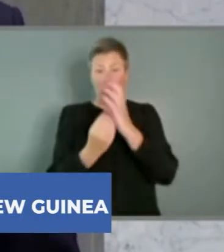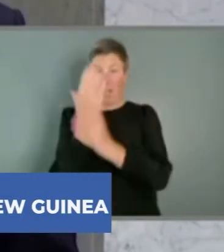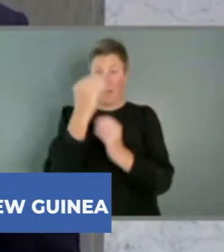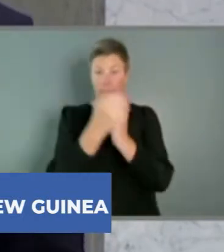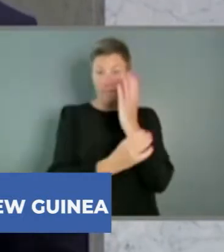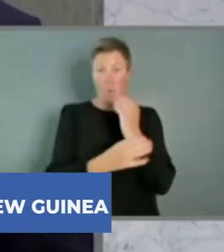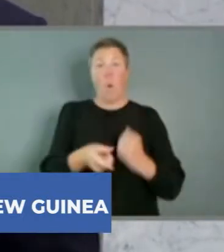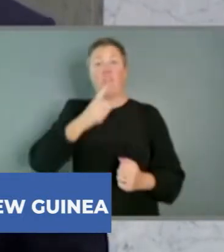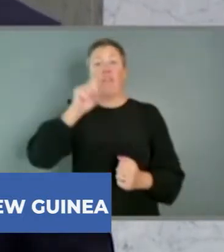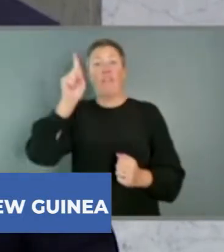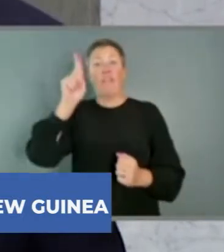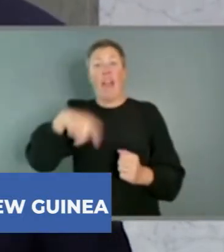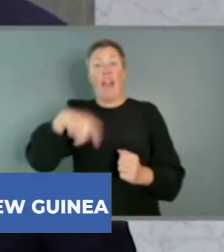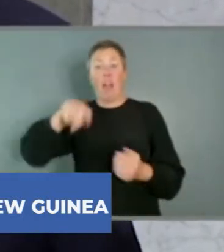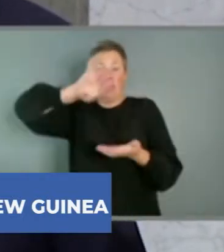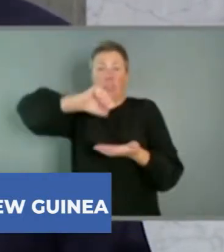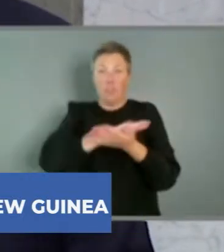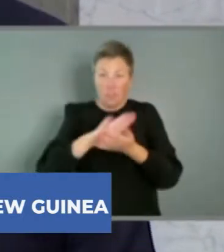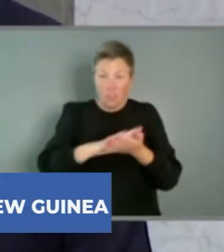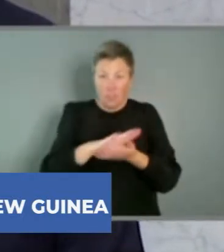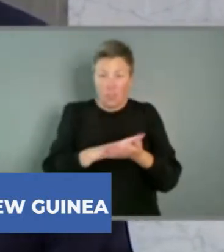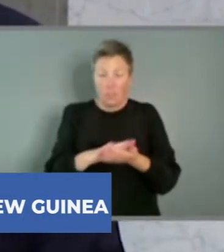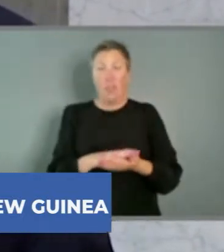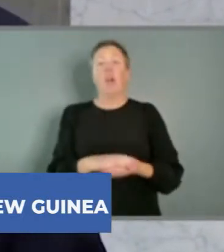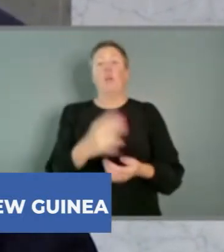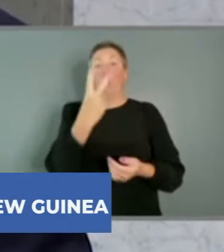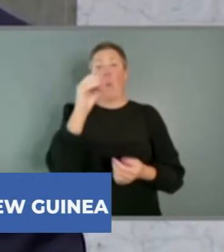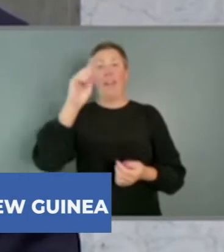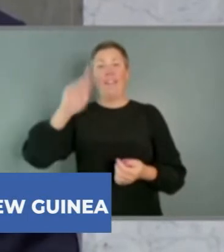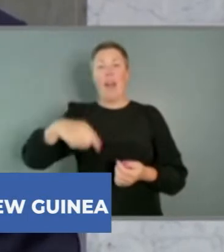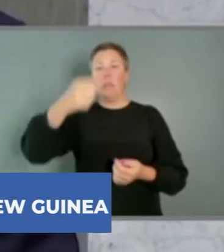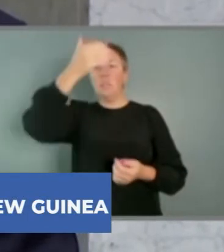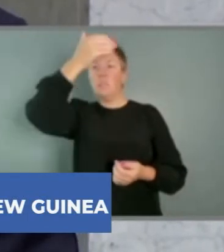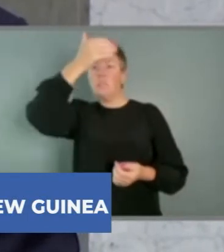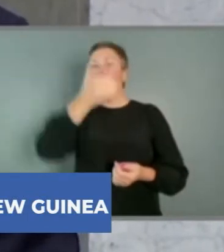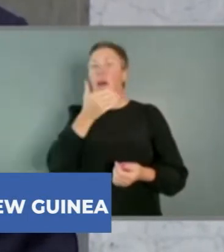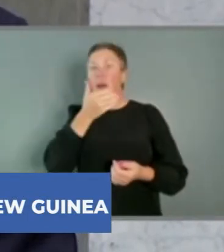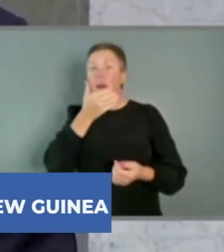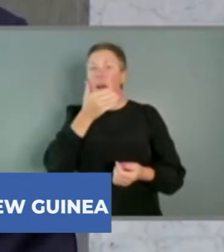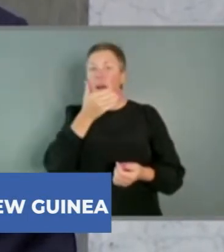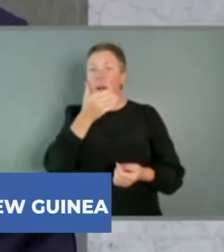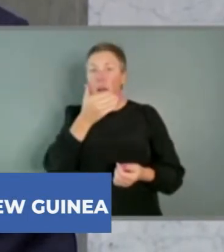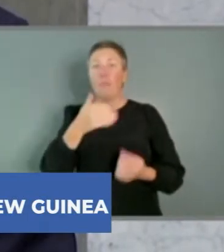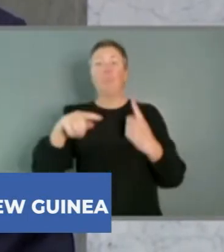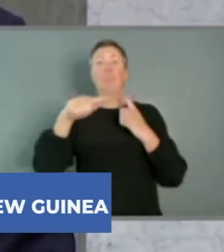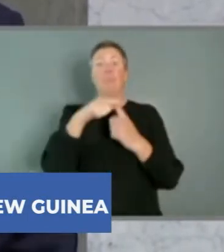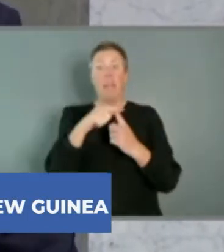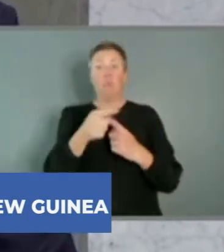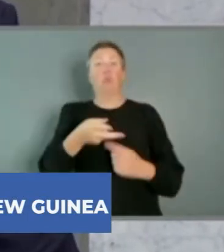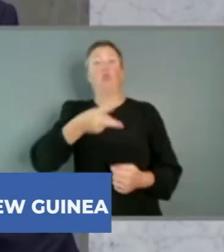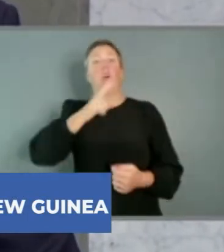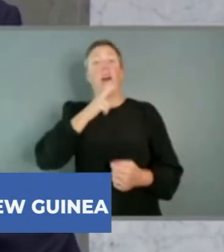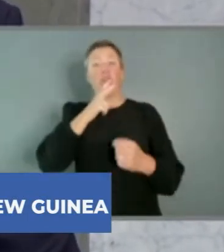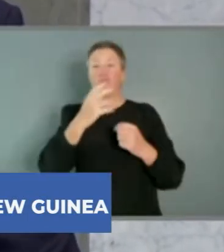PNG as an immediate response to the outbreak. Australia will also suspend all charter flights for two weeks from Wednesday midnight